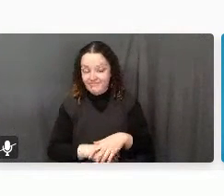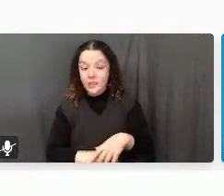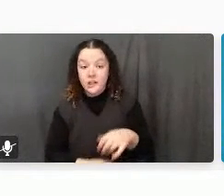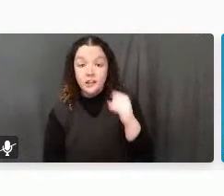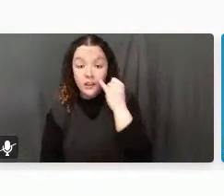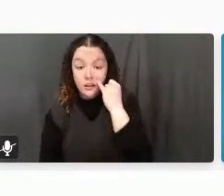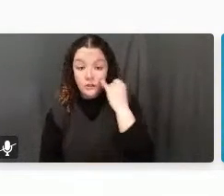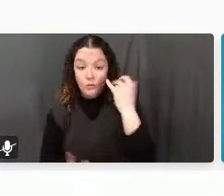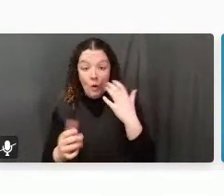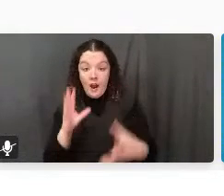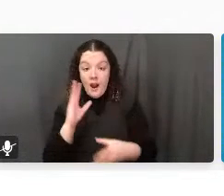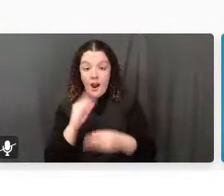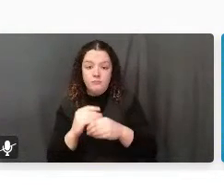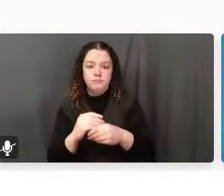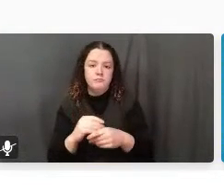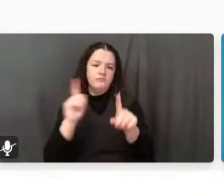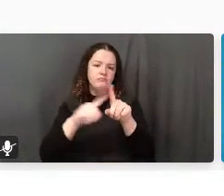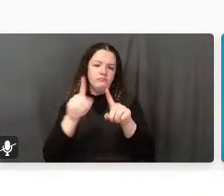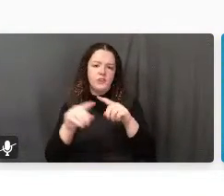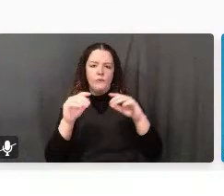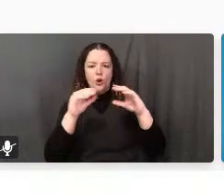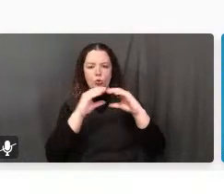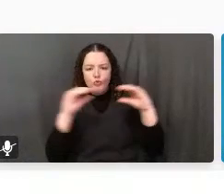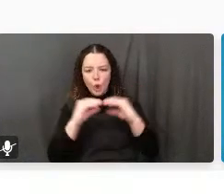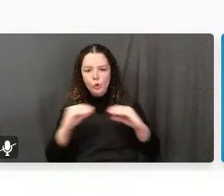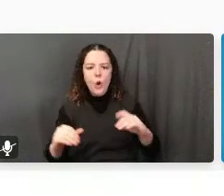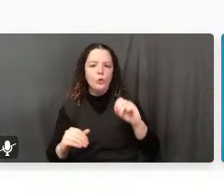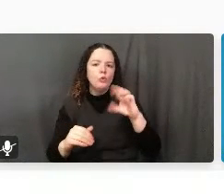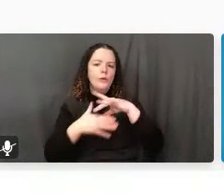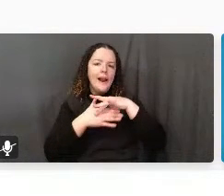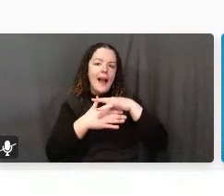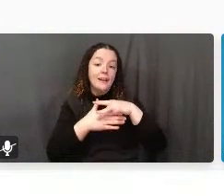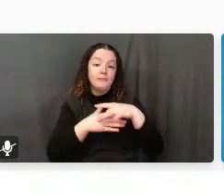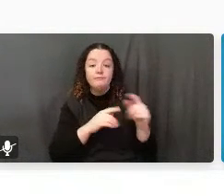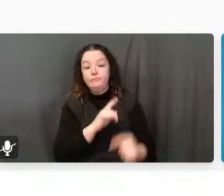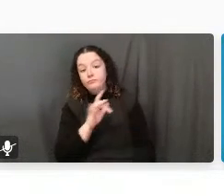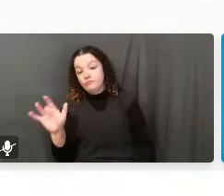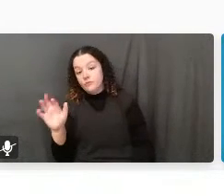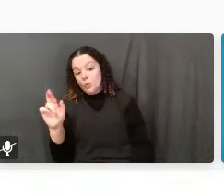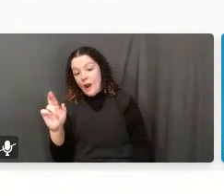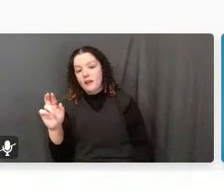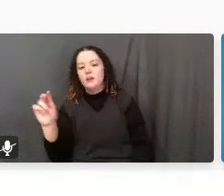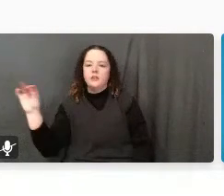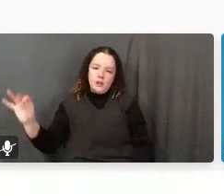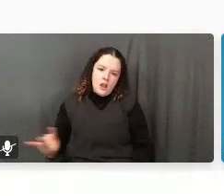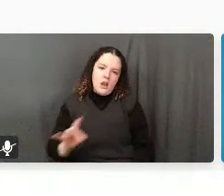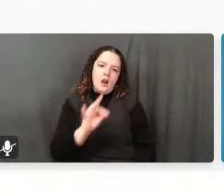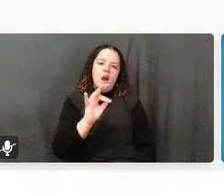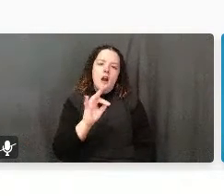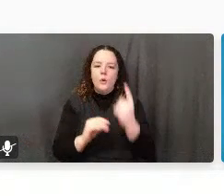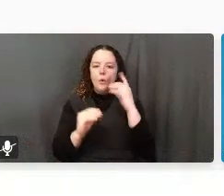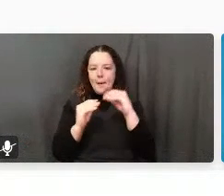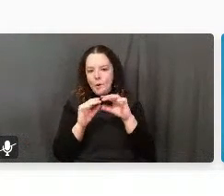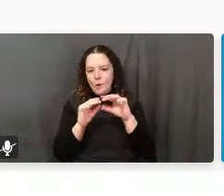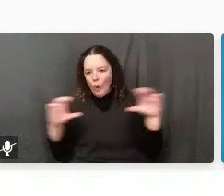add additional rows or content, you can come in here and say, hey, I want to add one more row to make this a little bit different from the